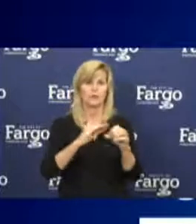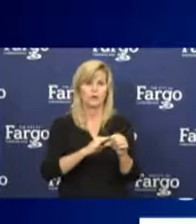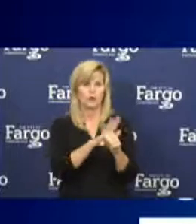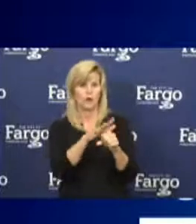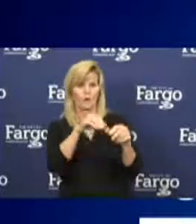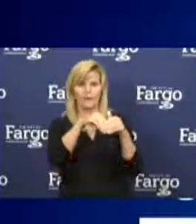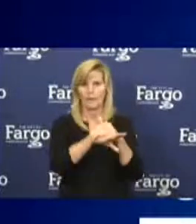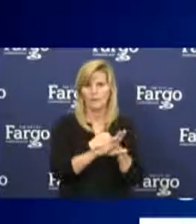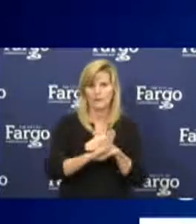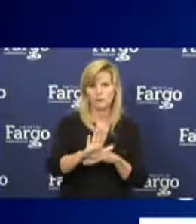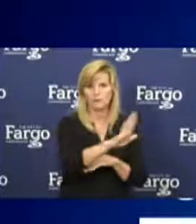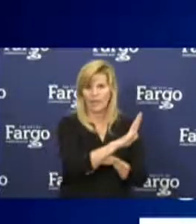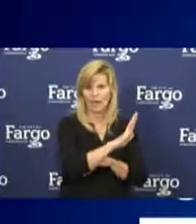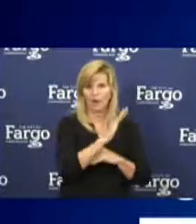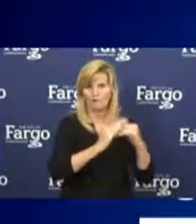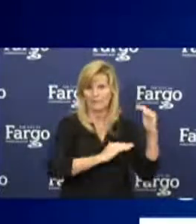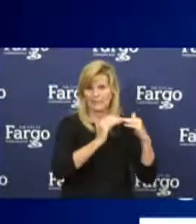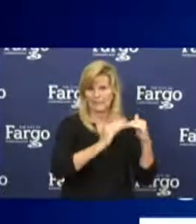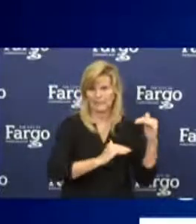their facilities.